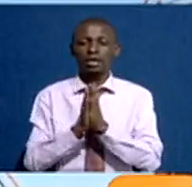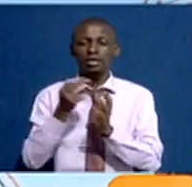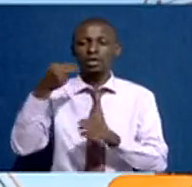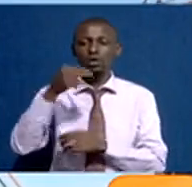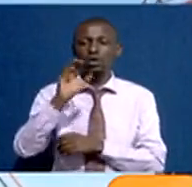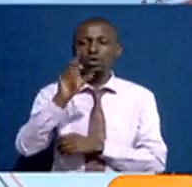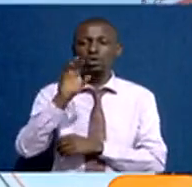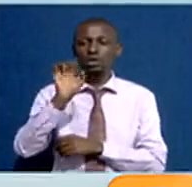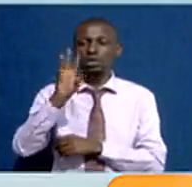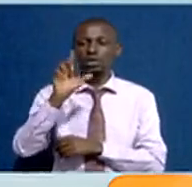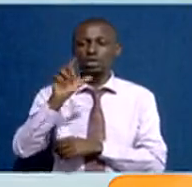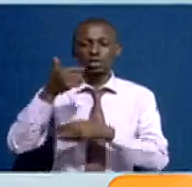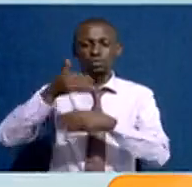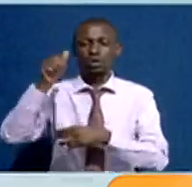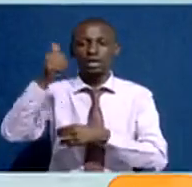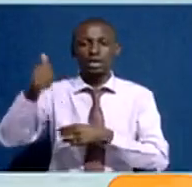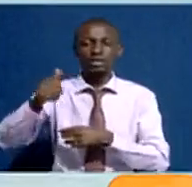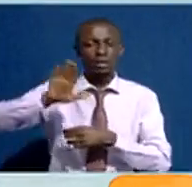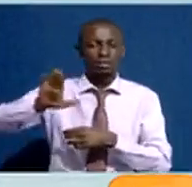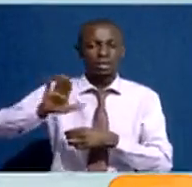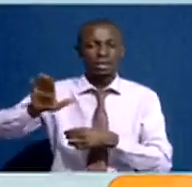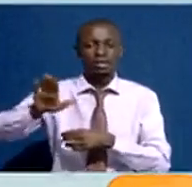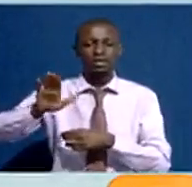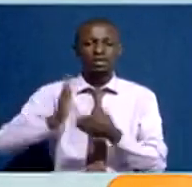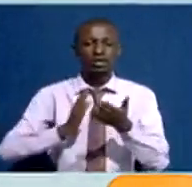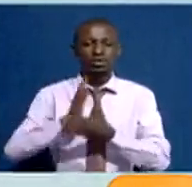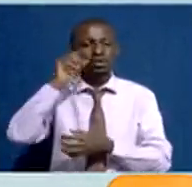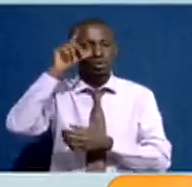the remainder is imported through the port of Mombasa. Laura Otieno, Citizen.